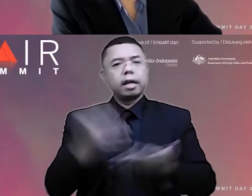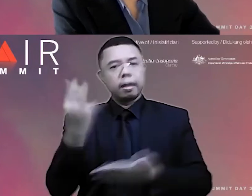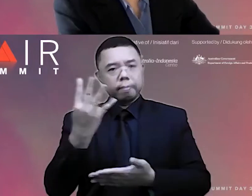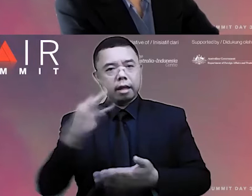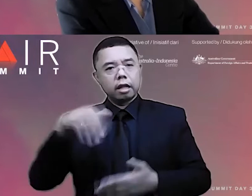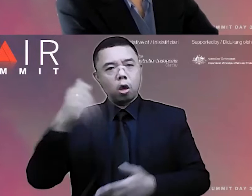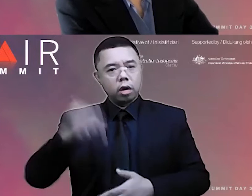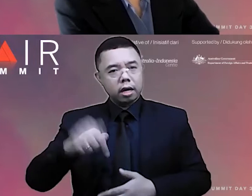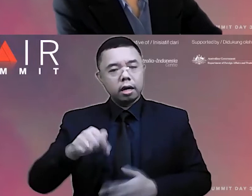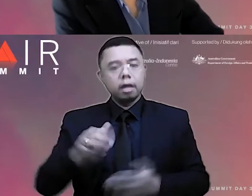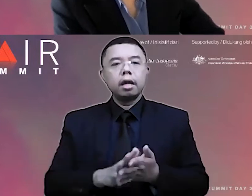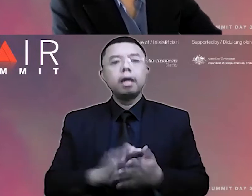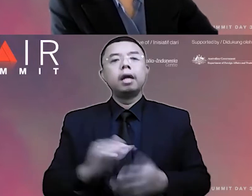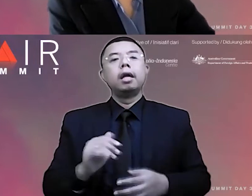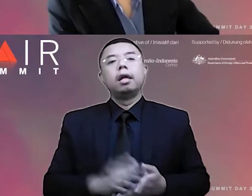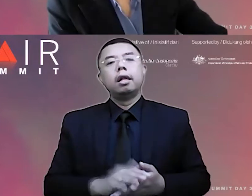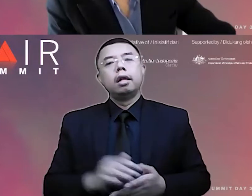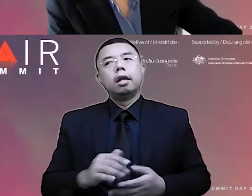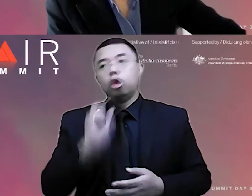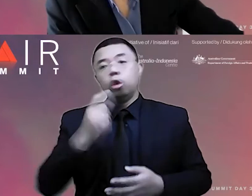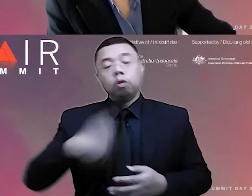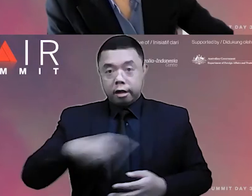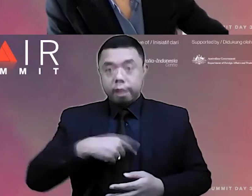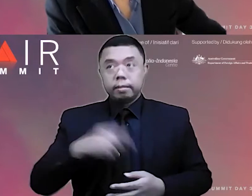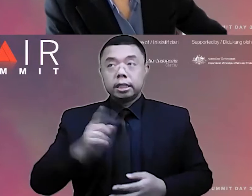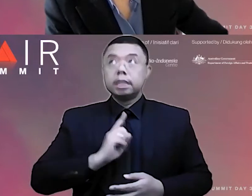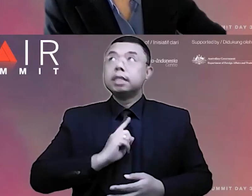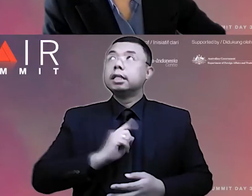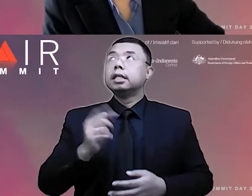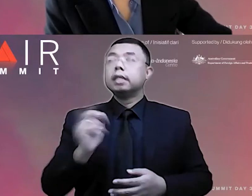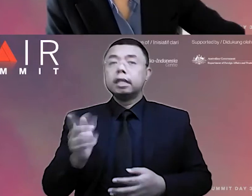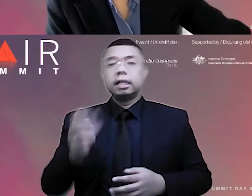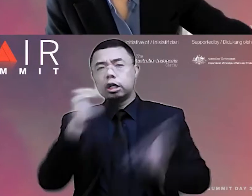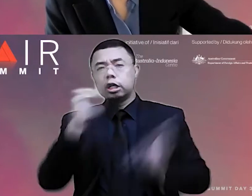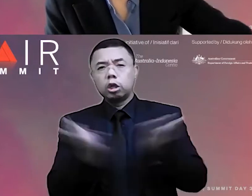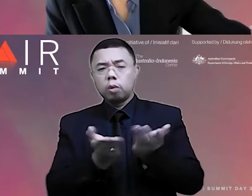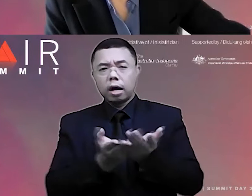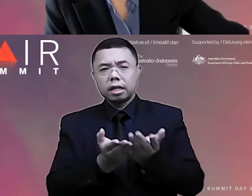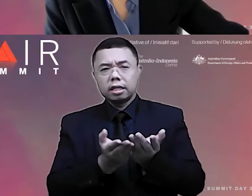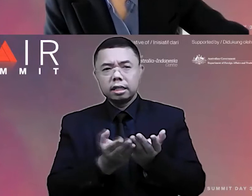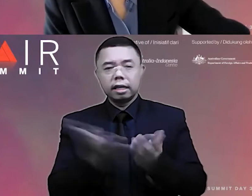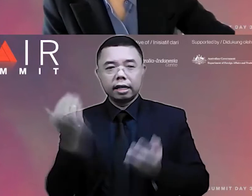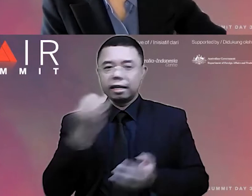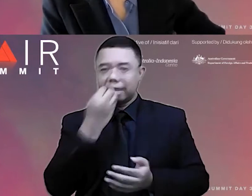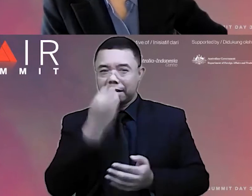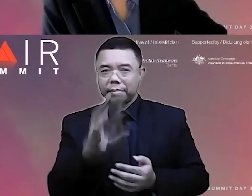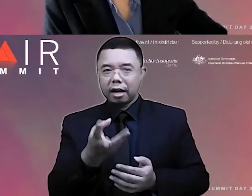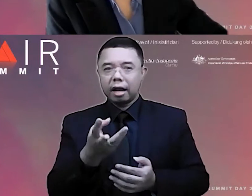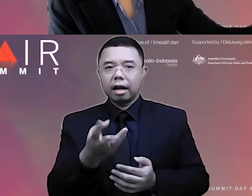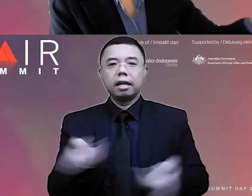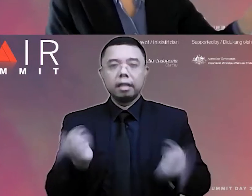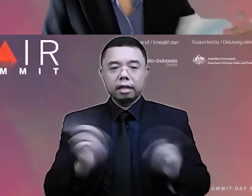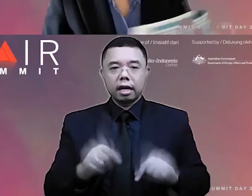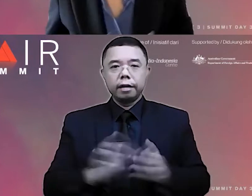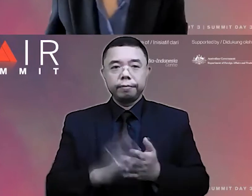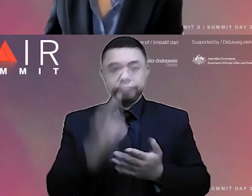quite unfortunate situation when the pandemic hits. Nevertheless, next slide, please. We see that there is a